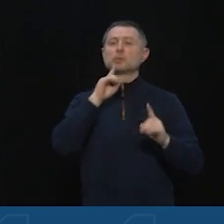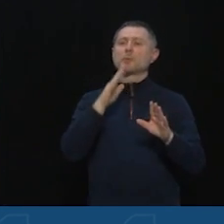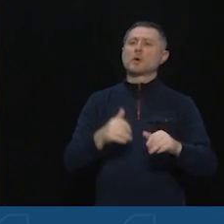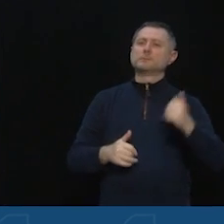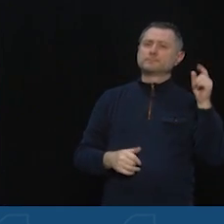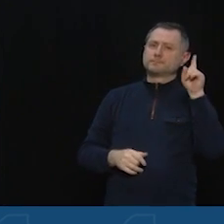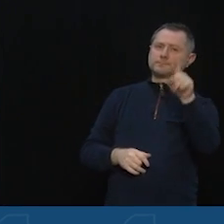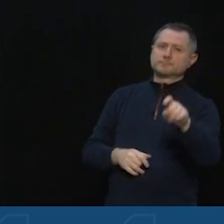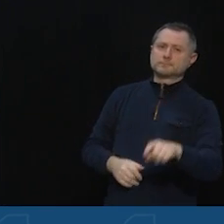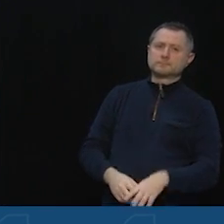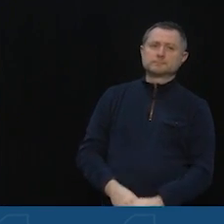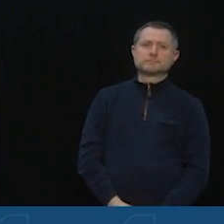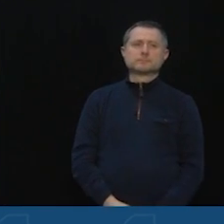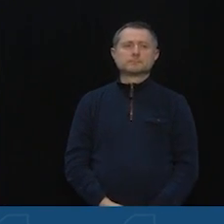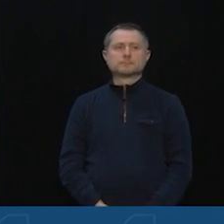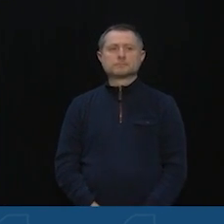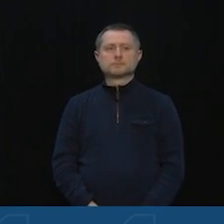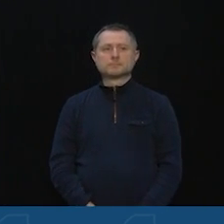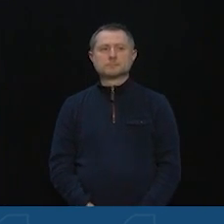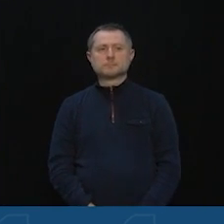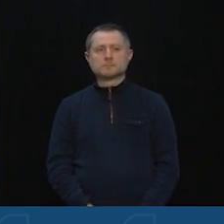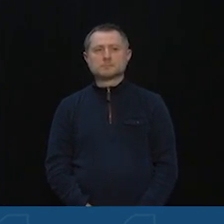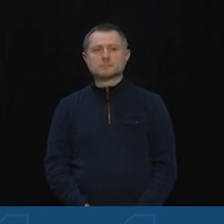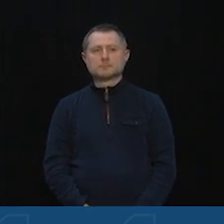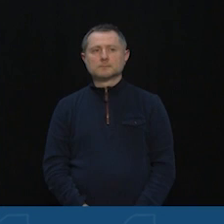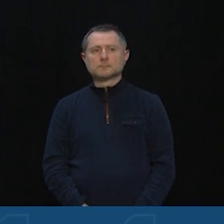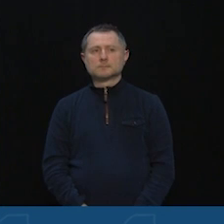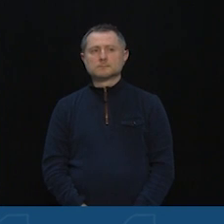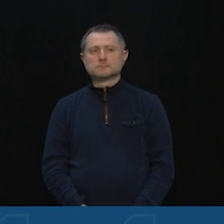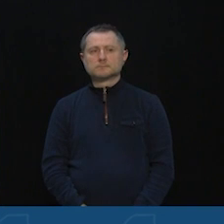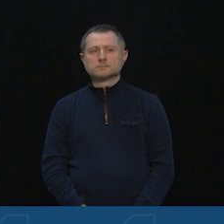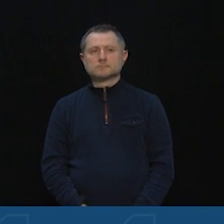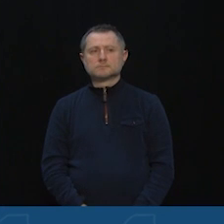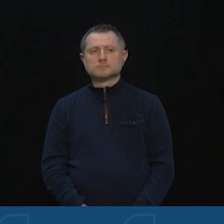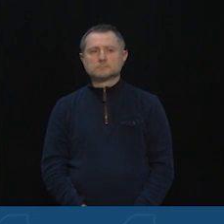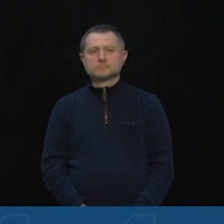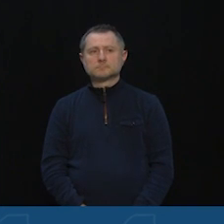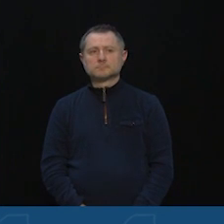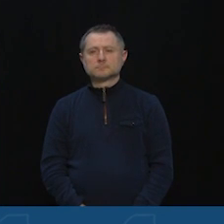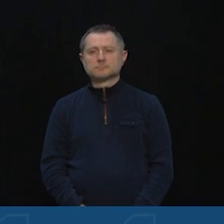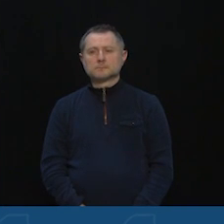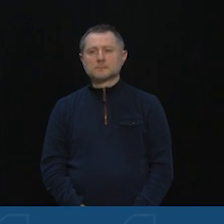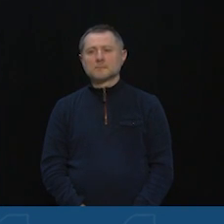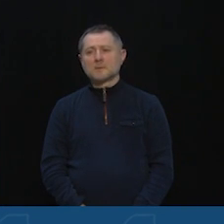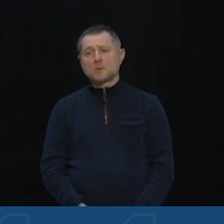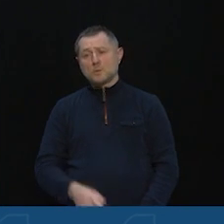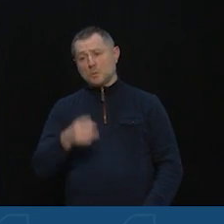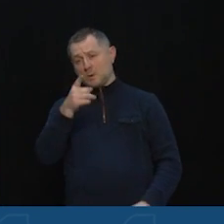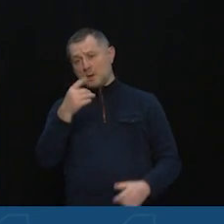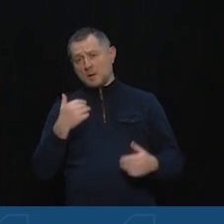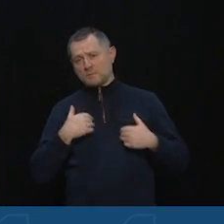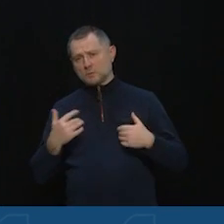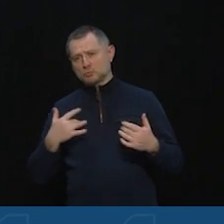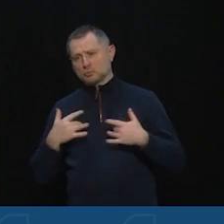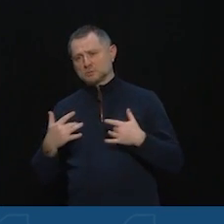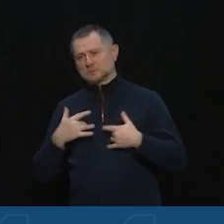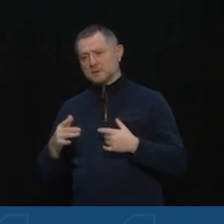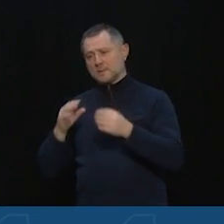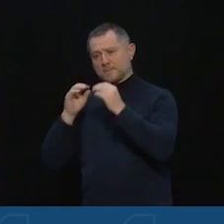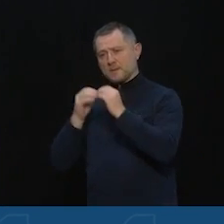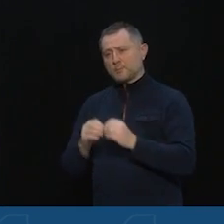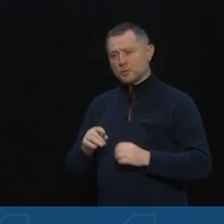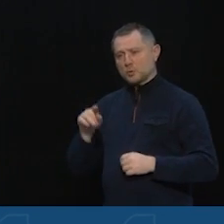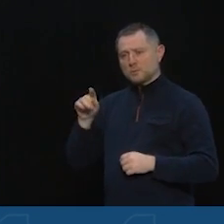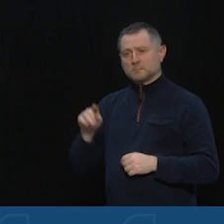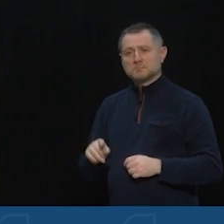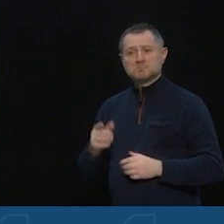at-home tests, how are those being taken into account in the numbers? Is there a concern that the numbers might be even